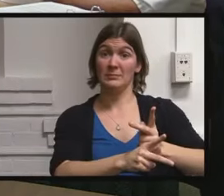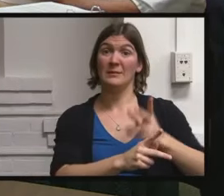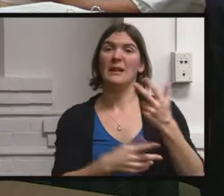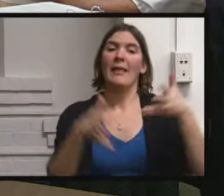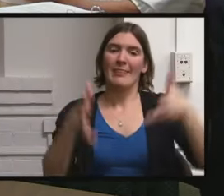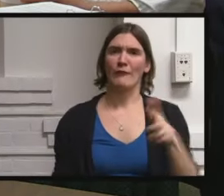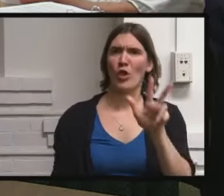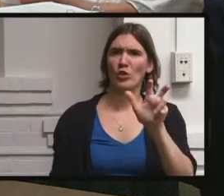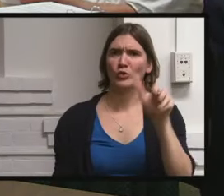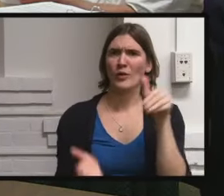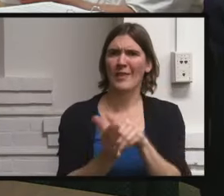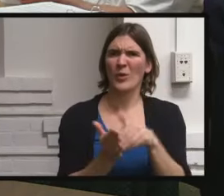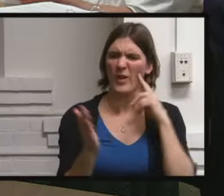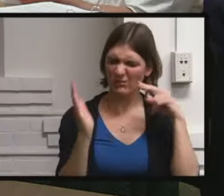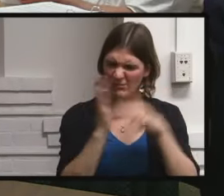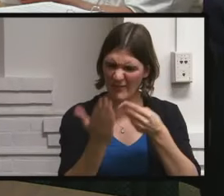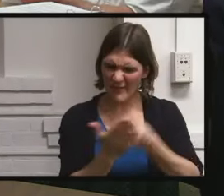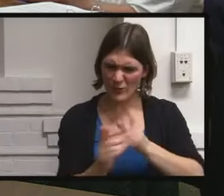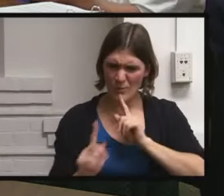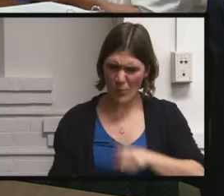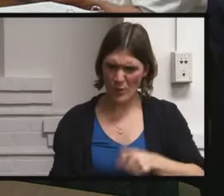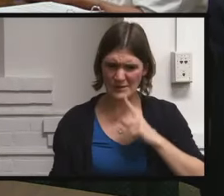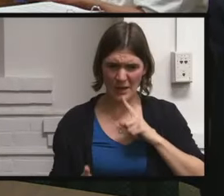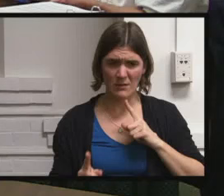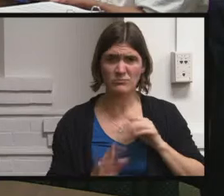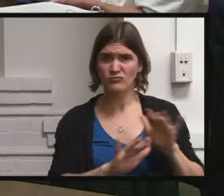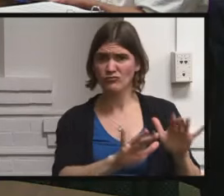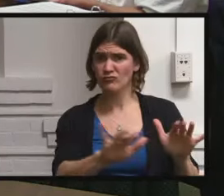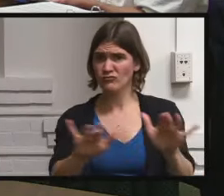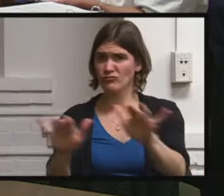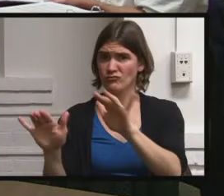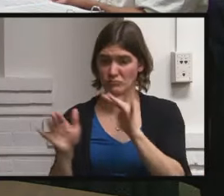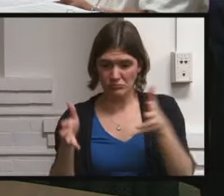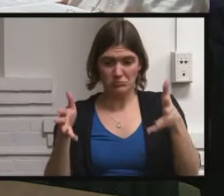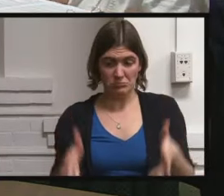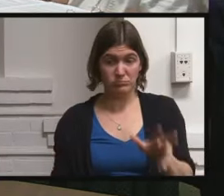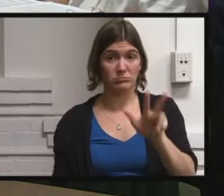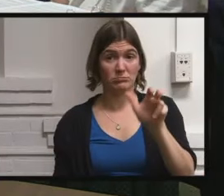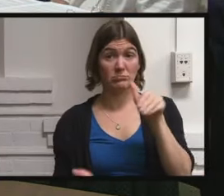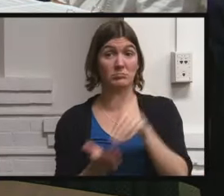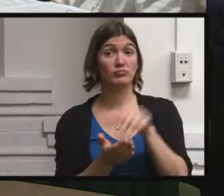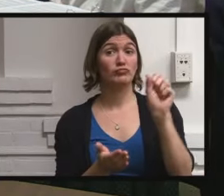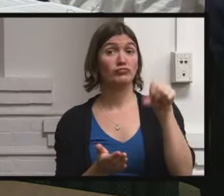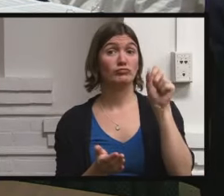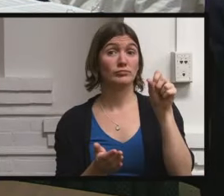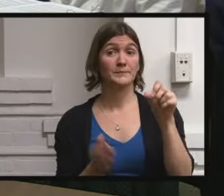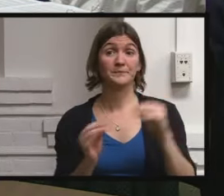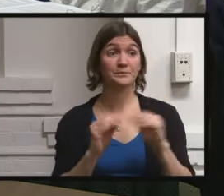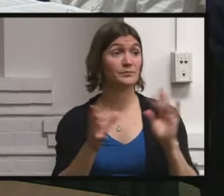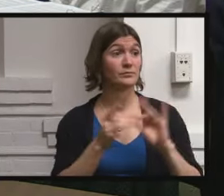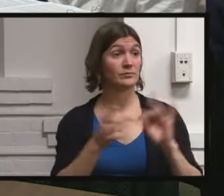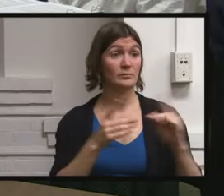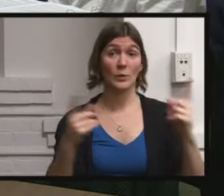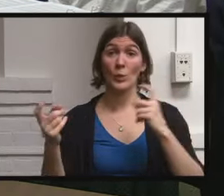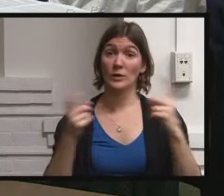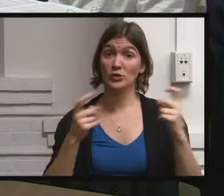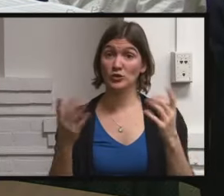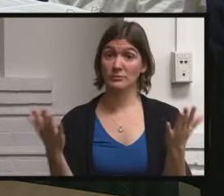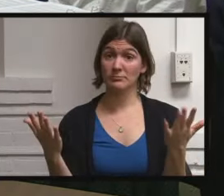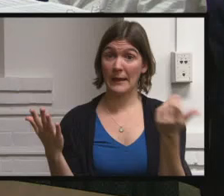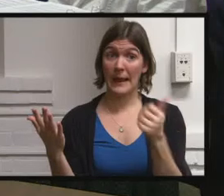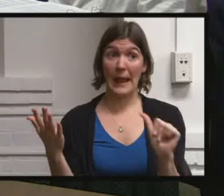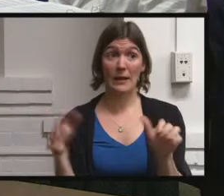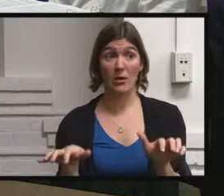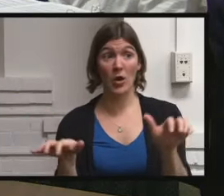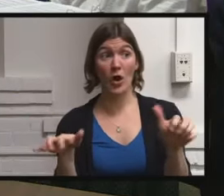the last financial report showed this money out of the fund. Correct. Any further comments or questions from anybody on the board or